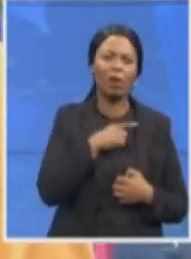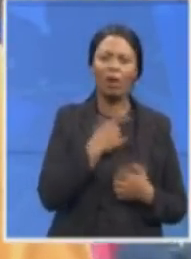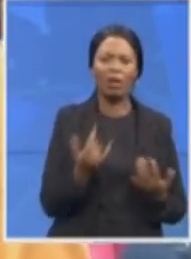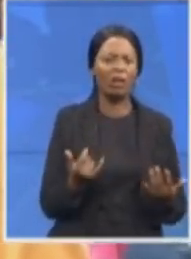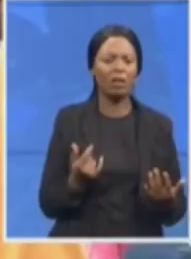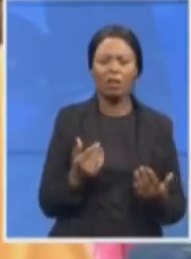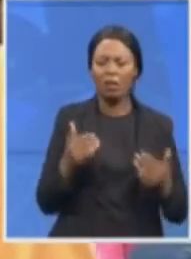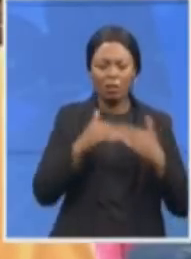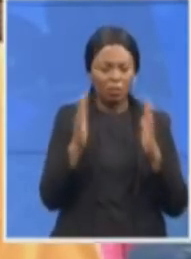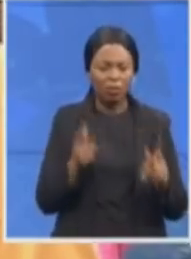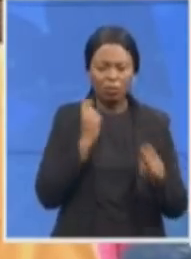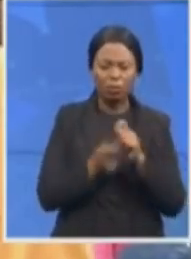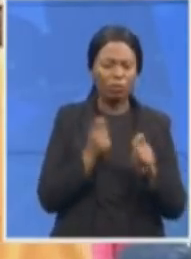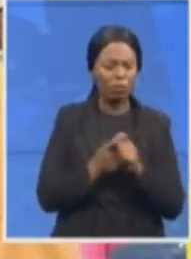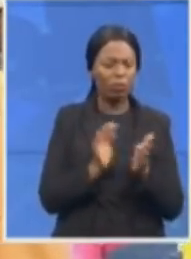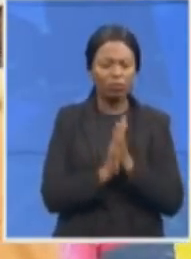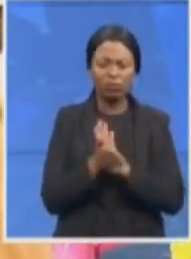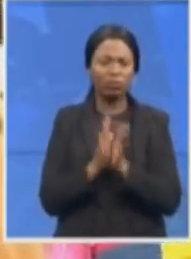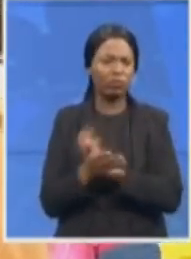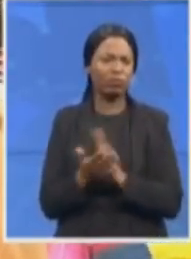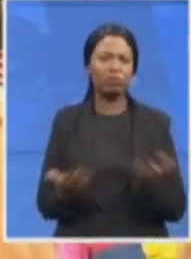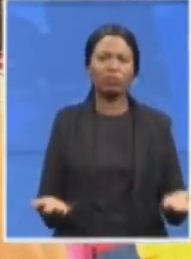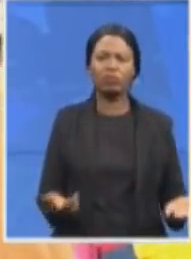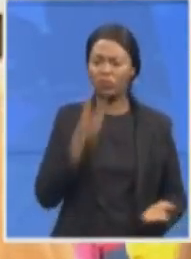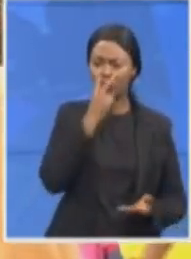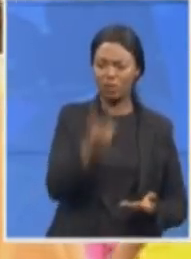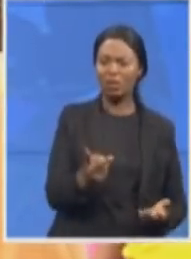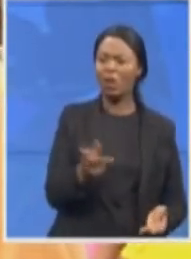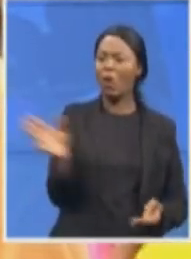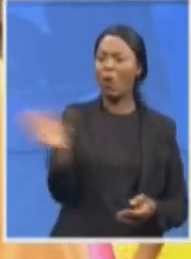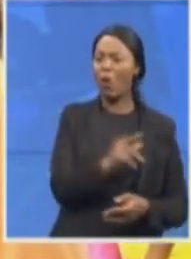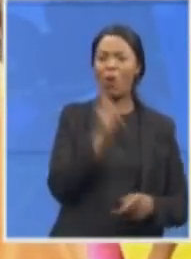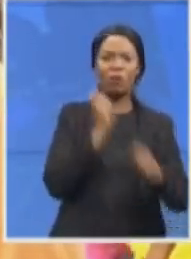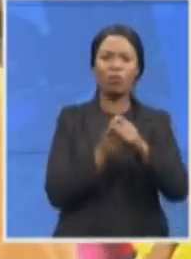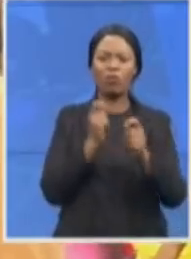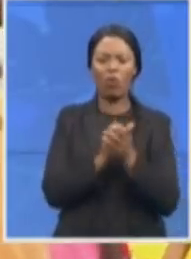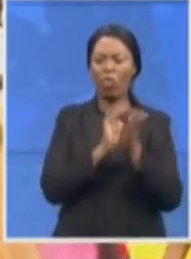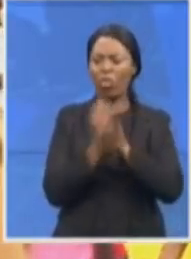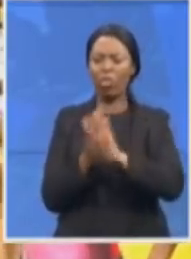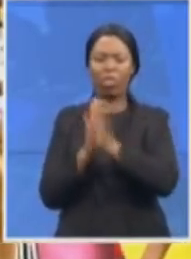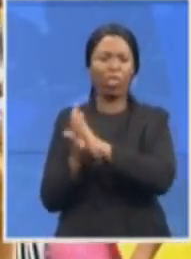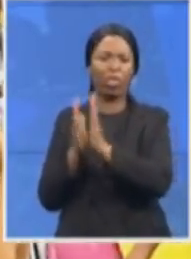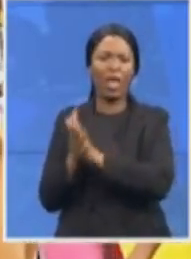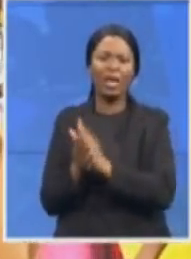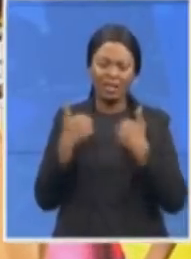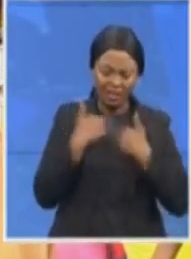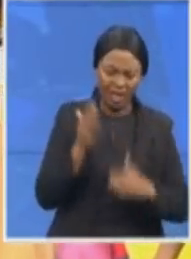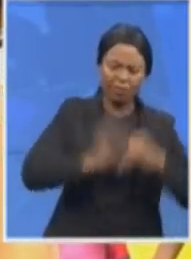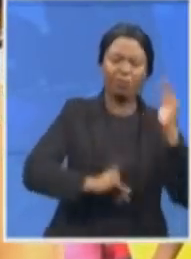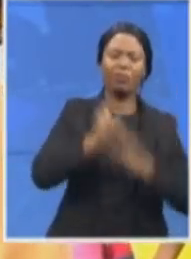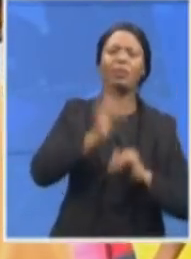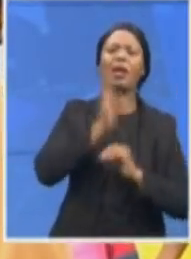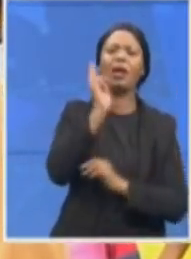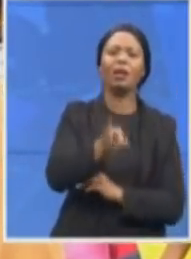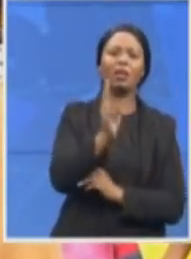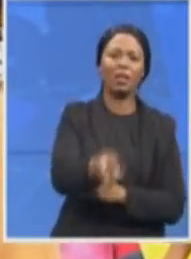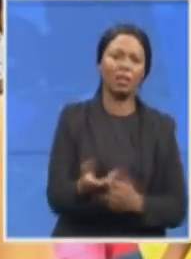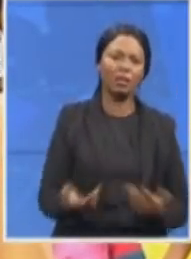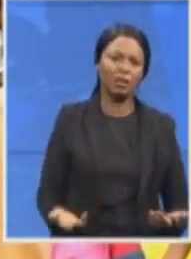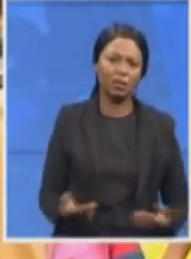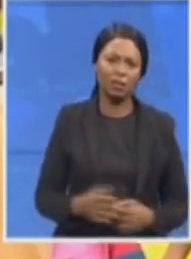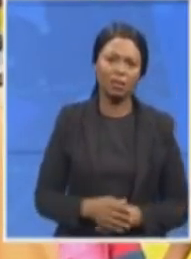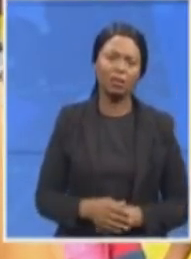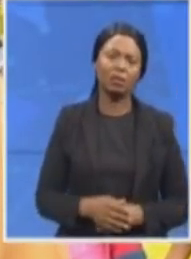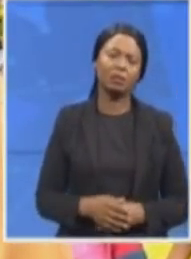and demolished all those mikukus here. So we started rebuilding it. Yeah, so everyone is on his motion is on top